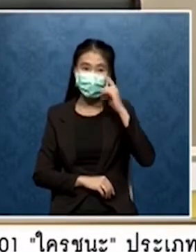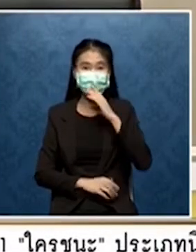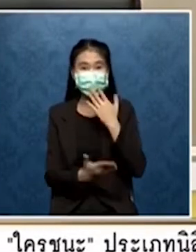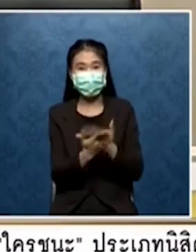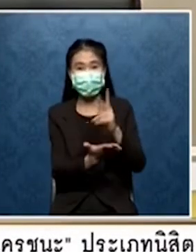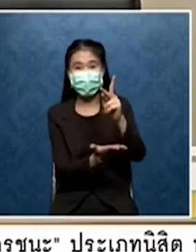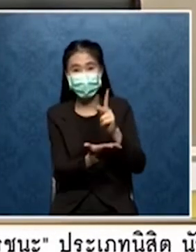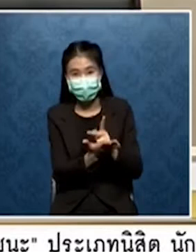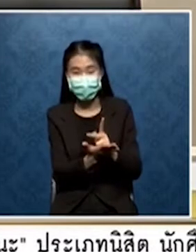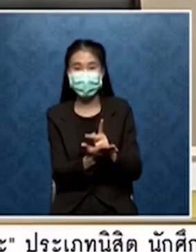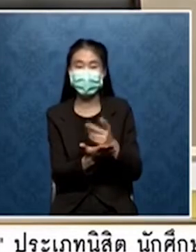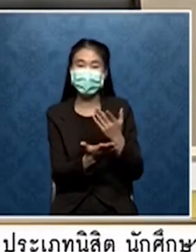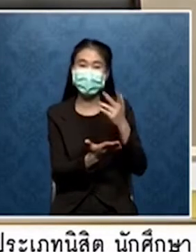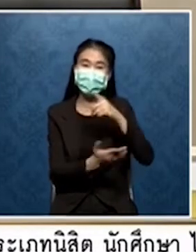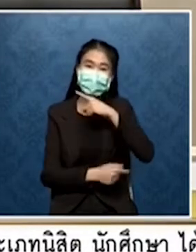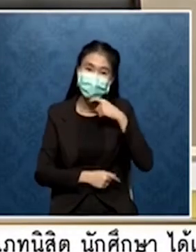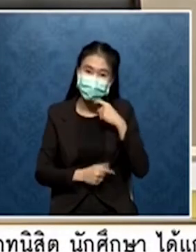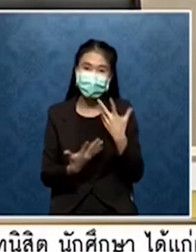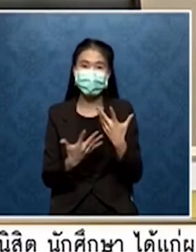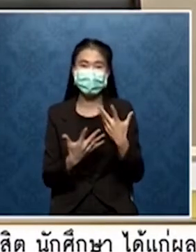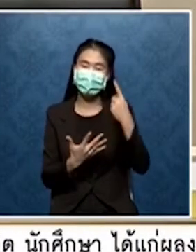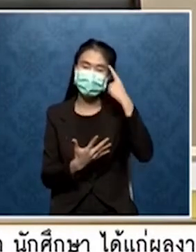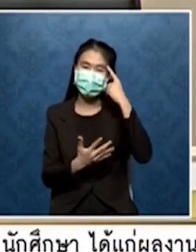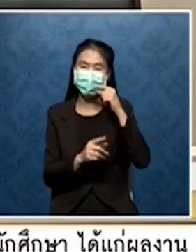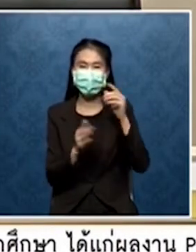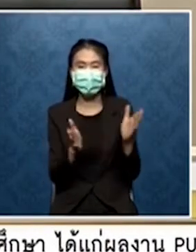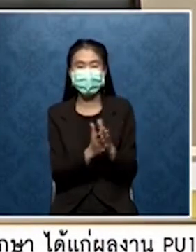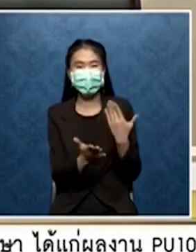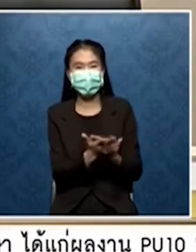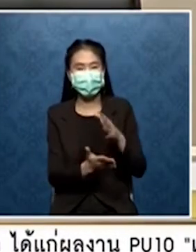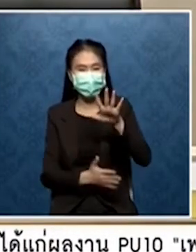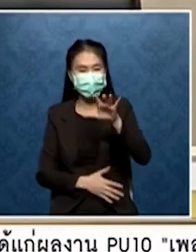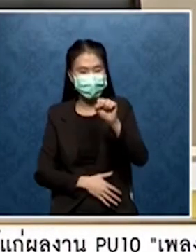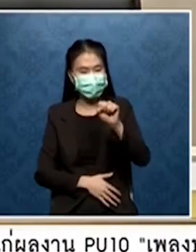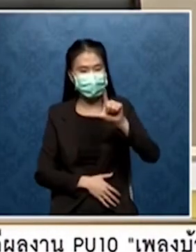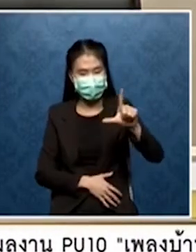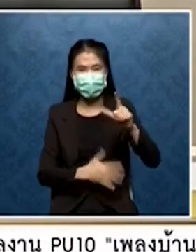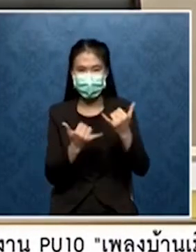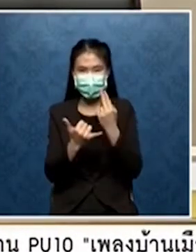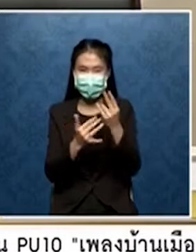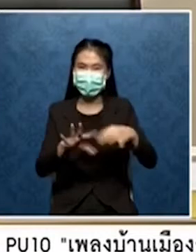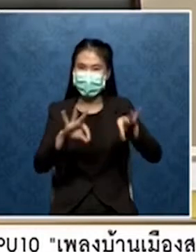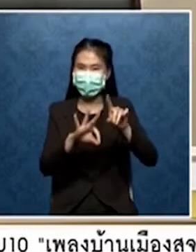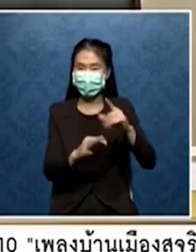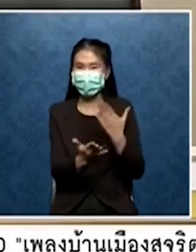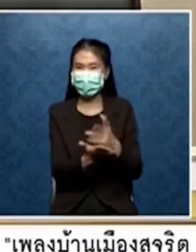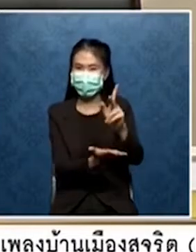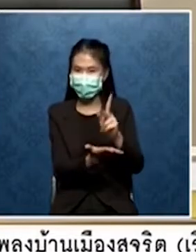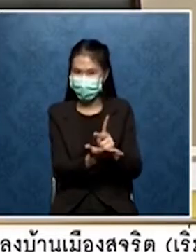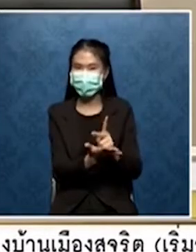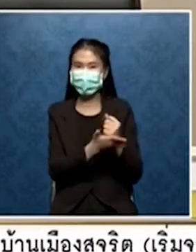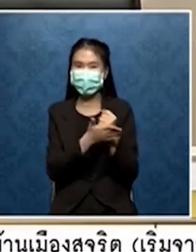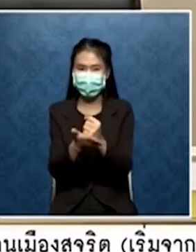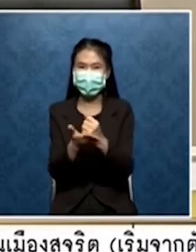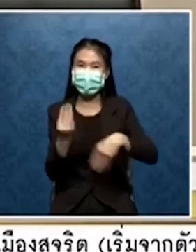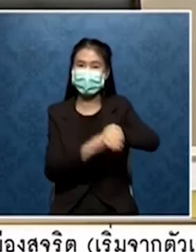trillion baht borrowing executive decree, Thailand's economic growth rate will contract by 6.3%, smaller than